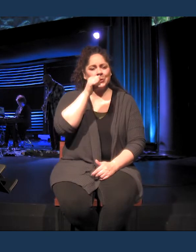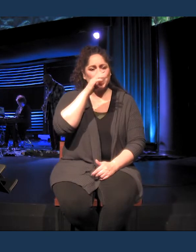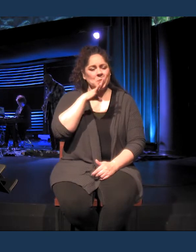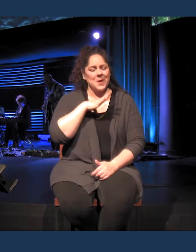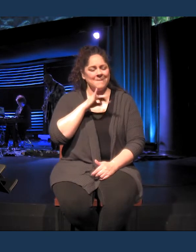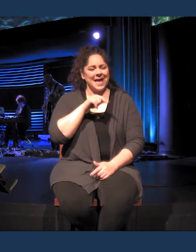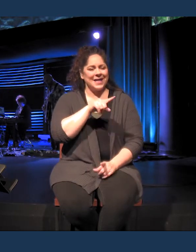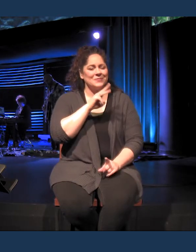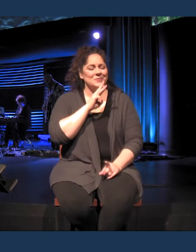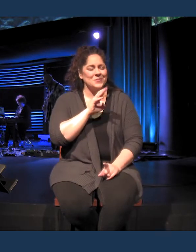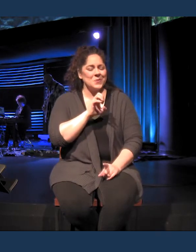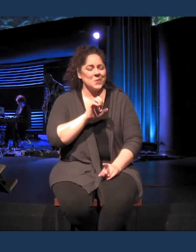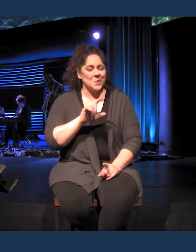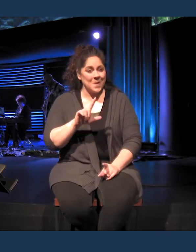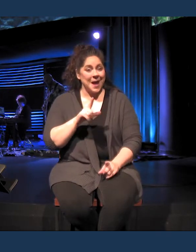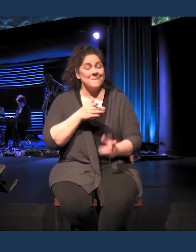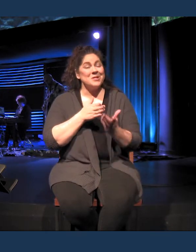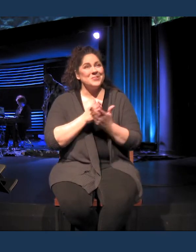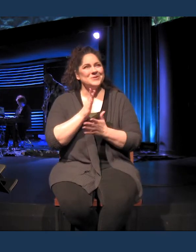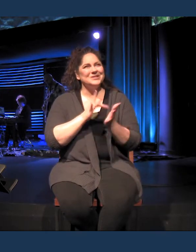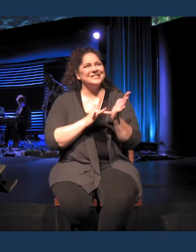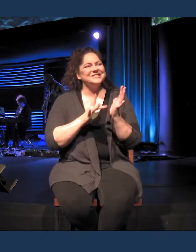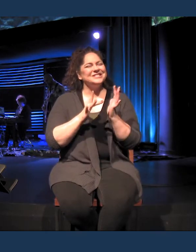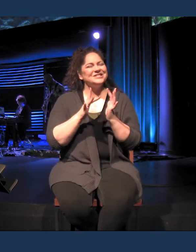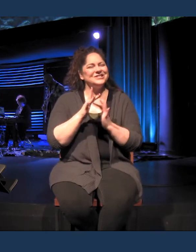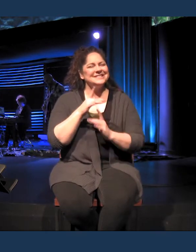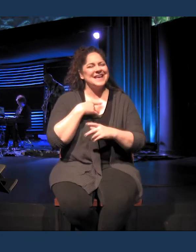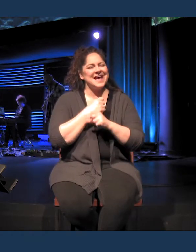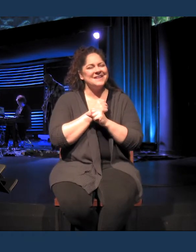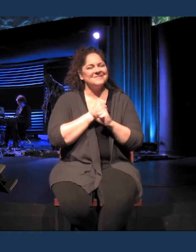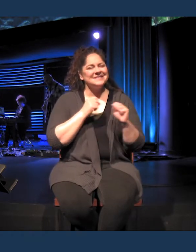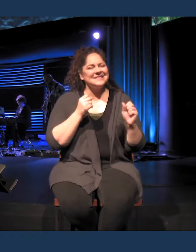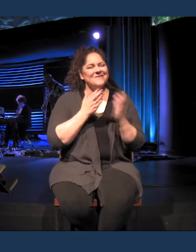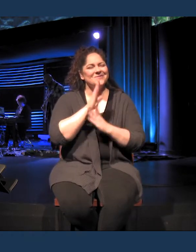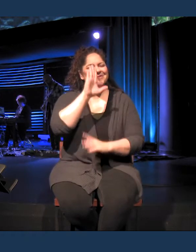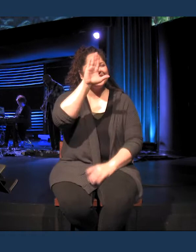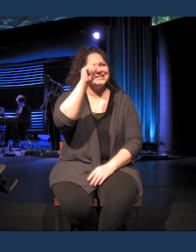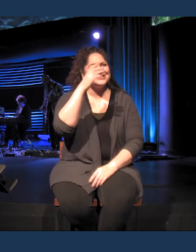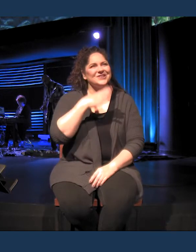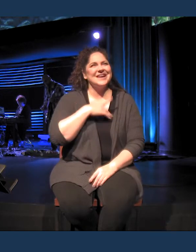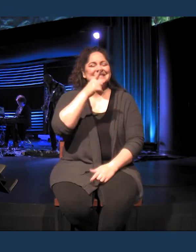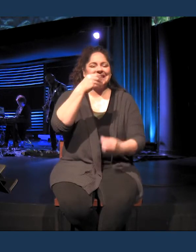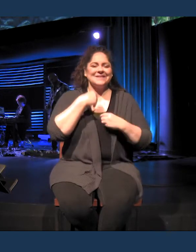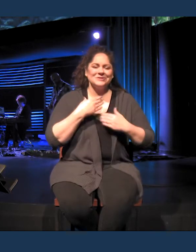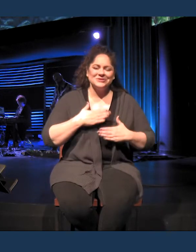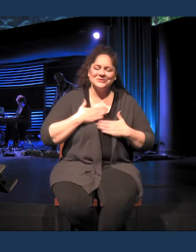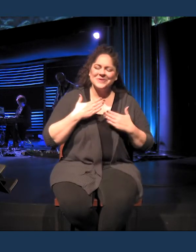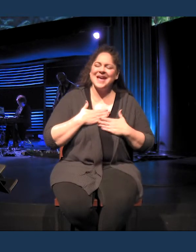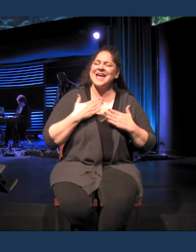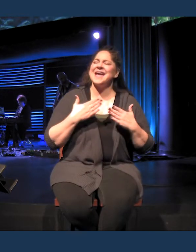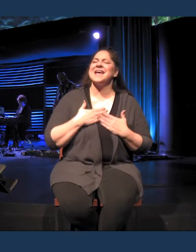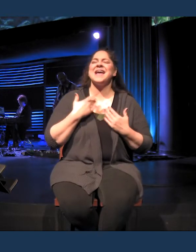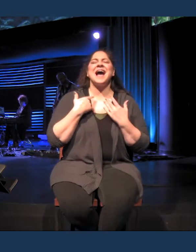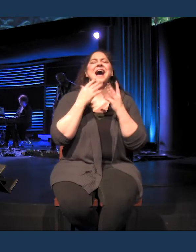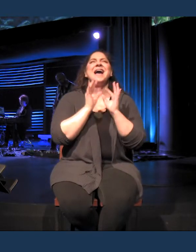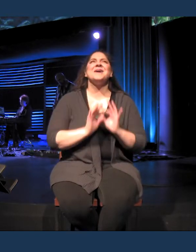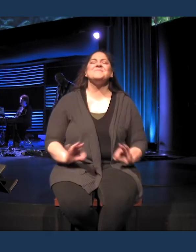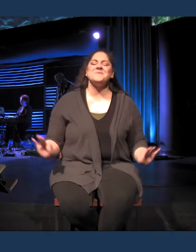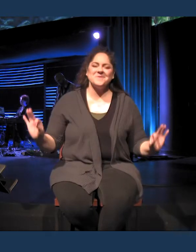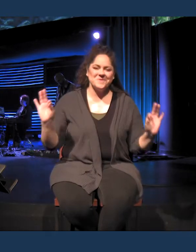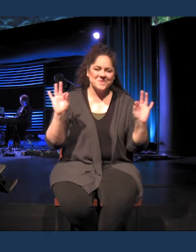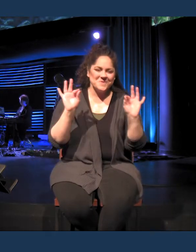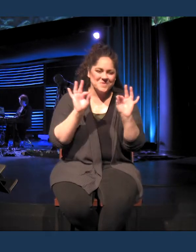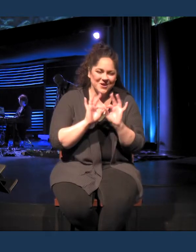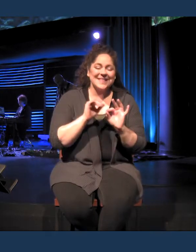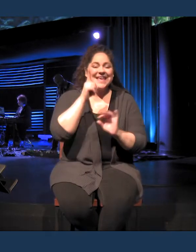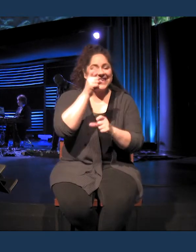with Jesus, I'm saved by grace. He is my joy, my happiness, because He is within me. I am worthy. He saved